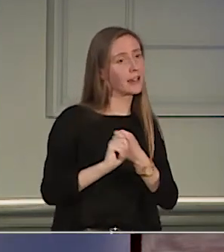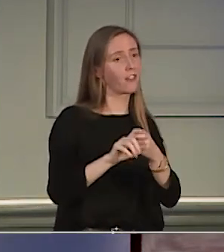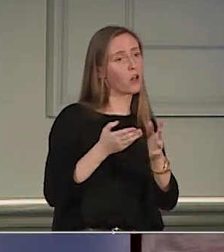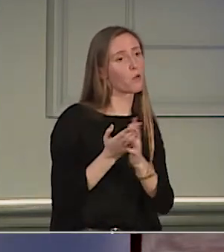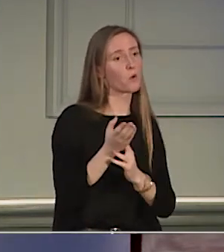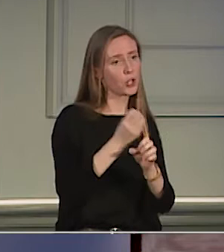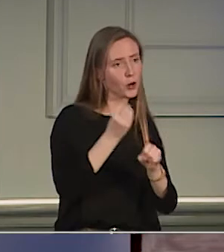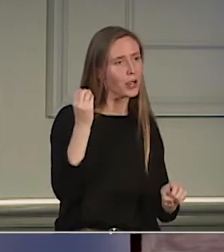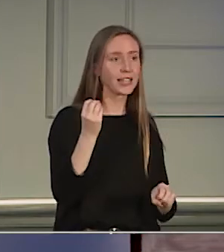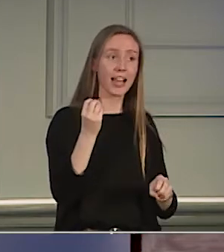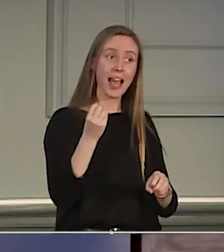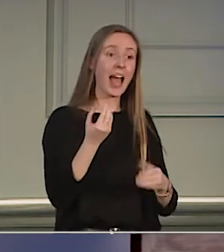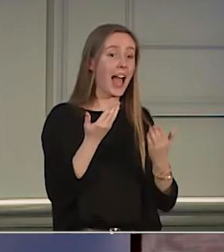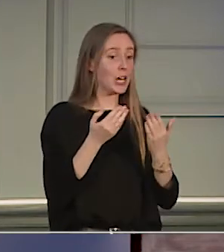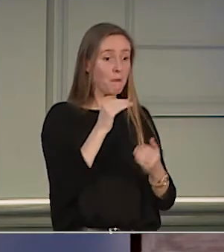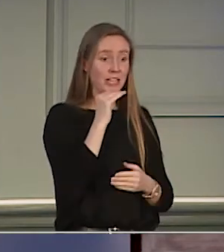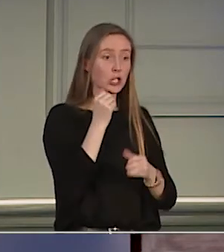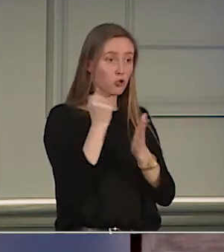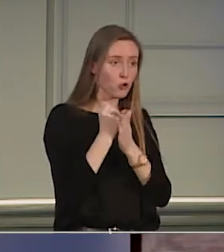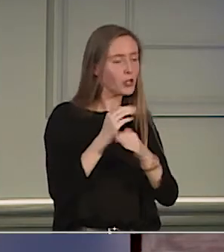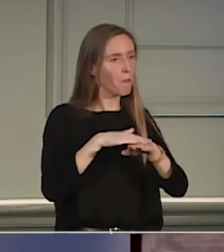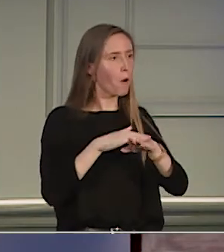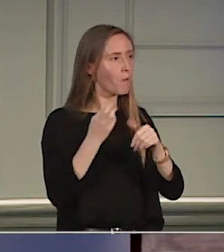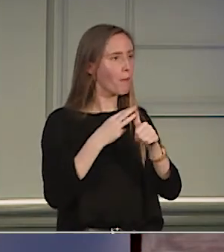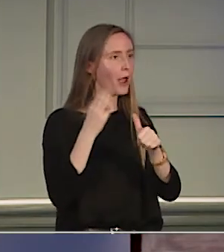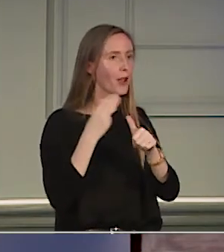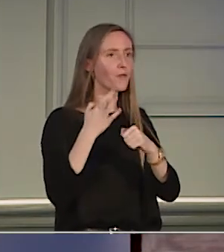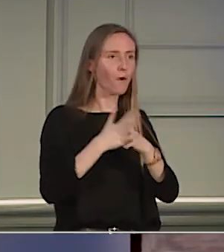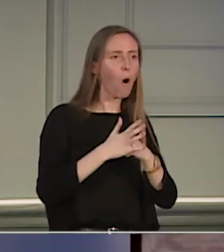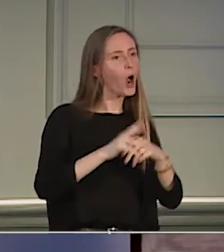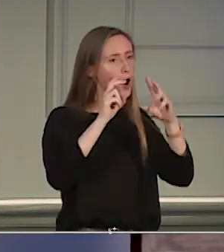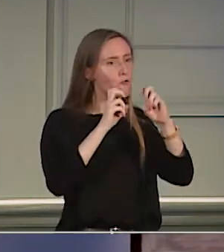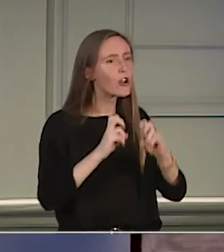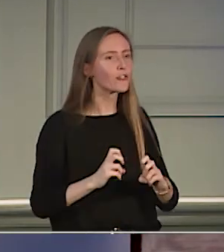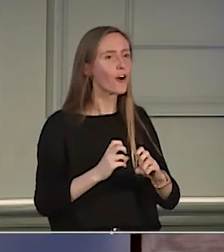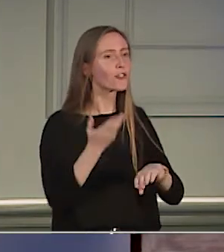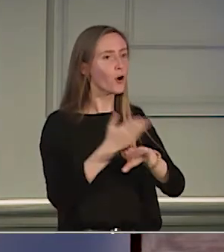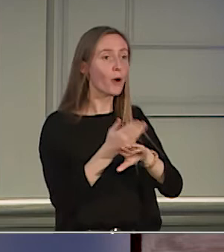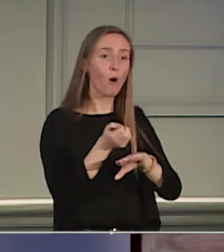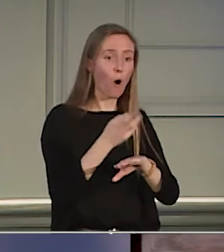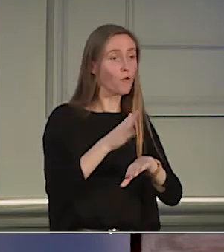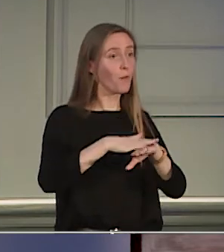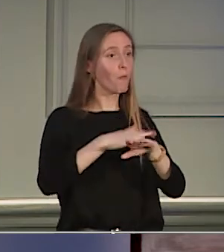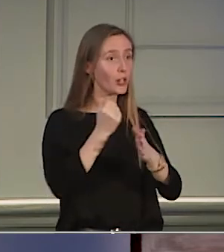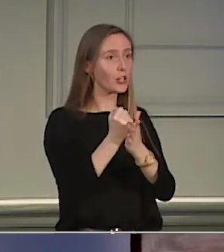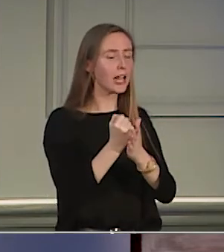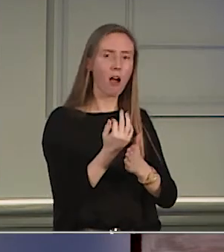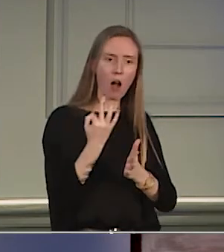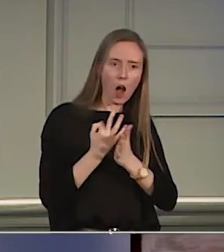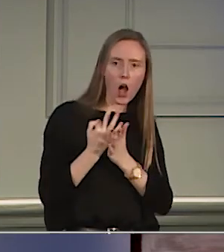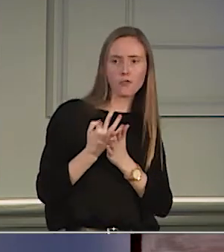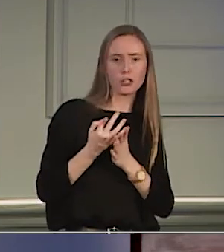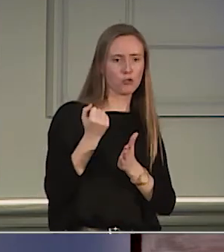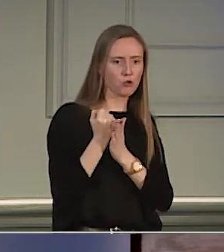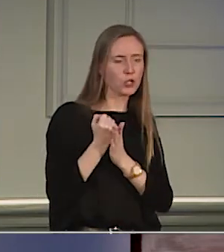students are much better prepared for further study or for a research career. Many students only decide during their capstone project if they want to pursue a career